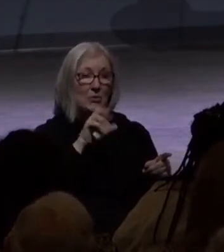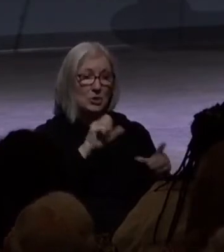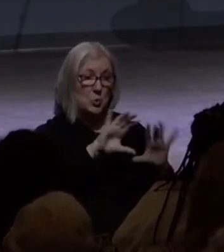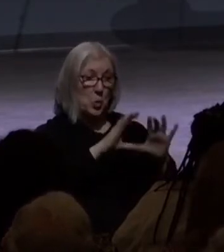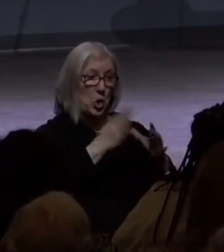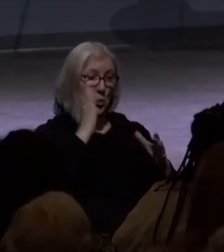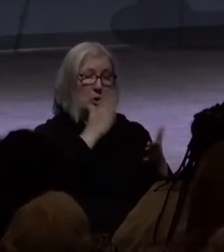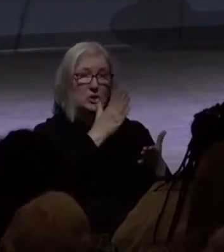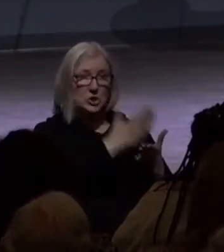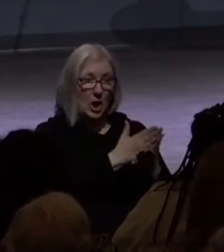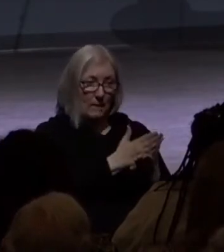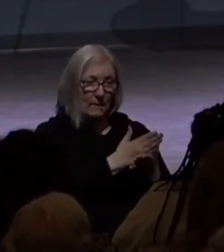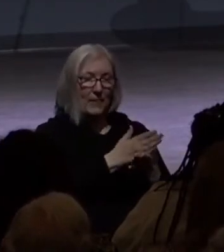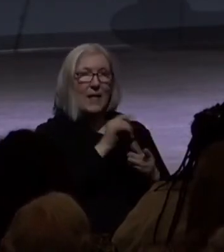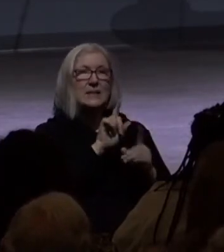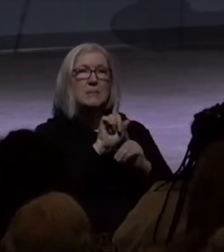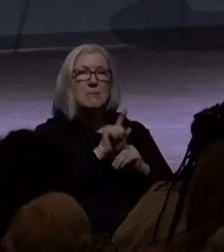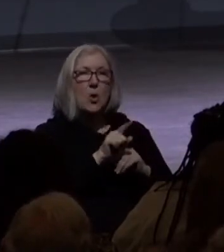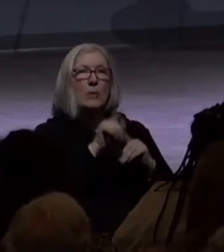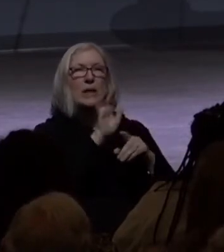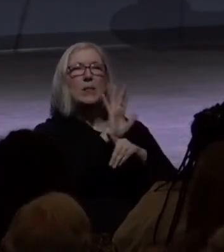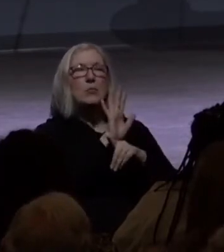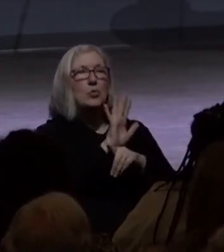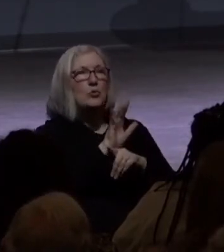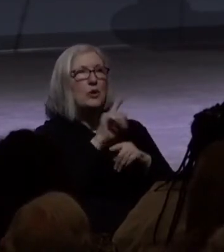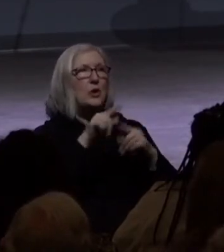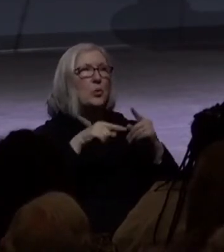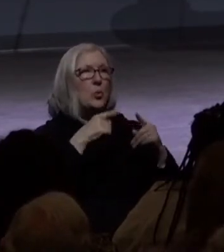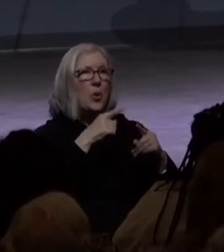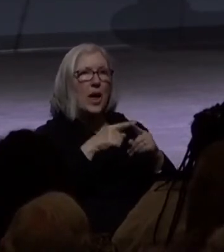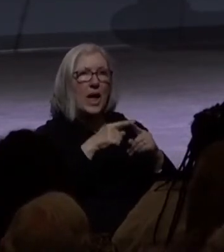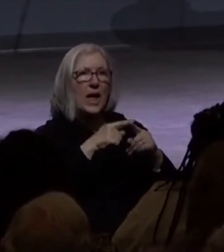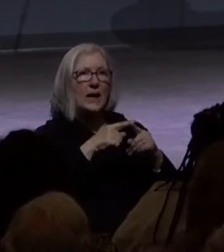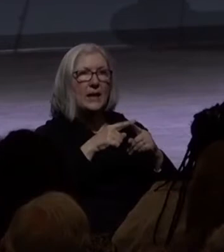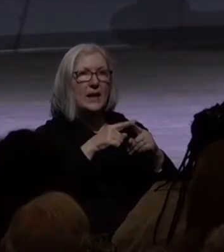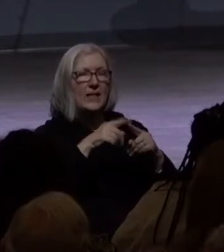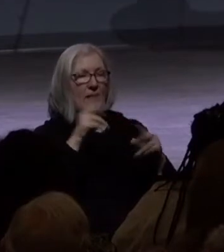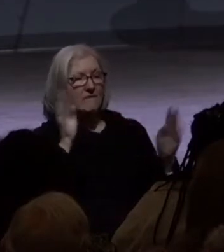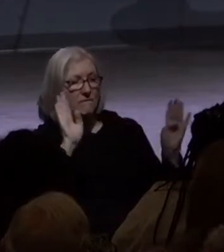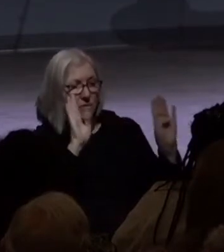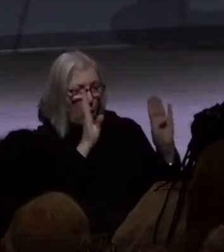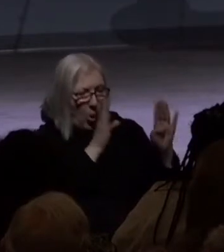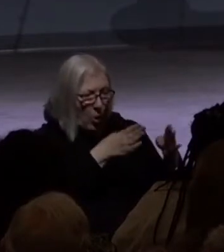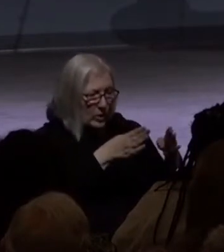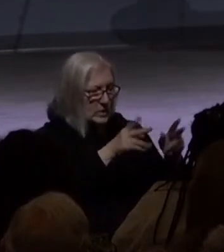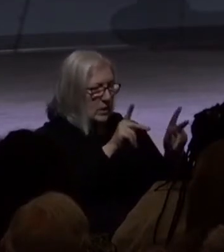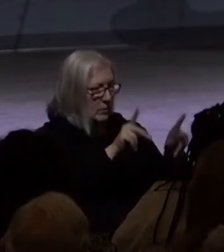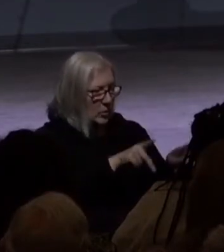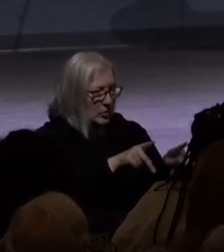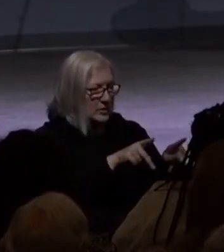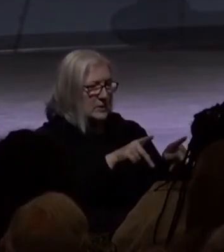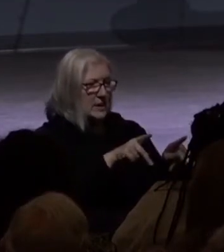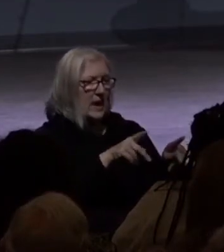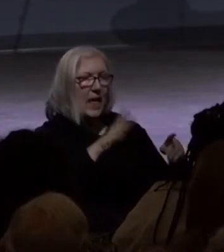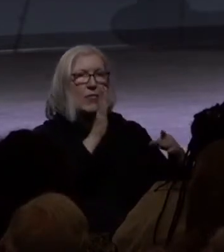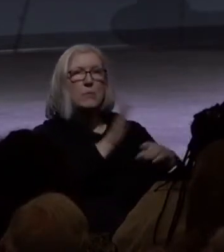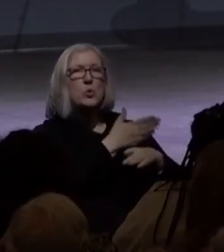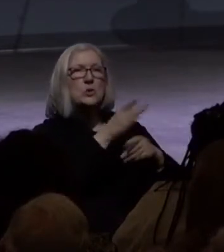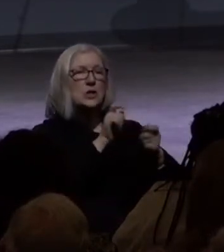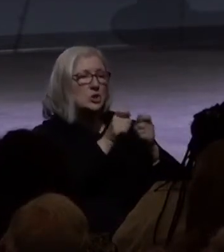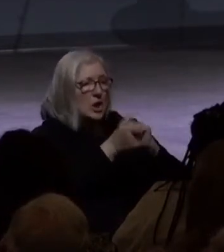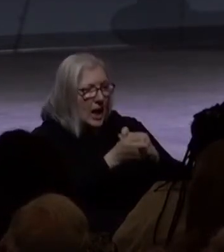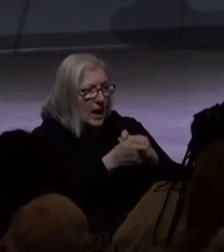movie where they blur out the background, they focus in on this protagonist, and the music changes, and maybe it's just silence in that movie,